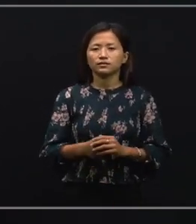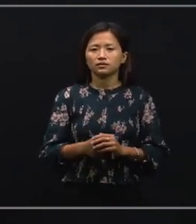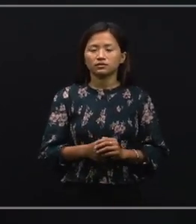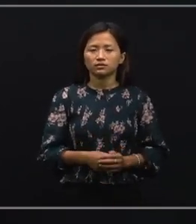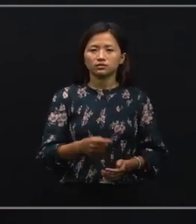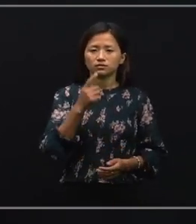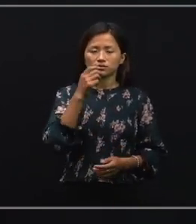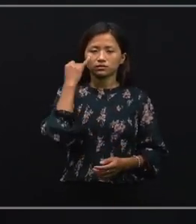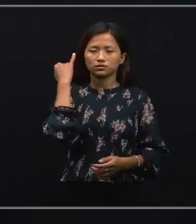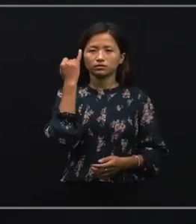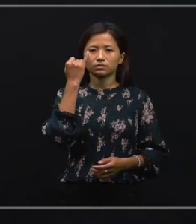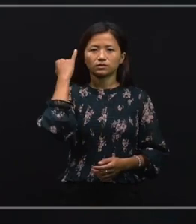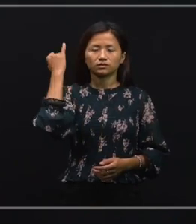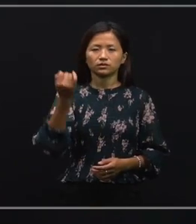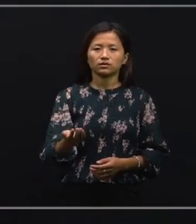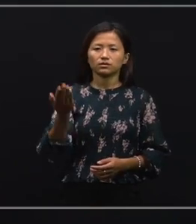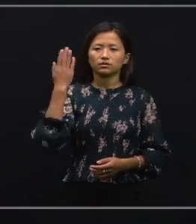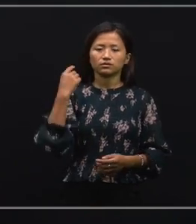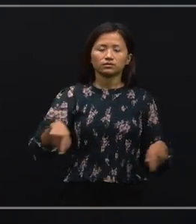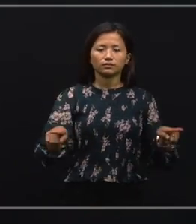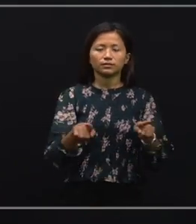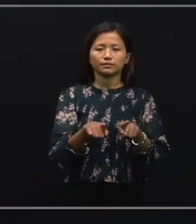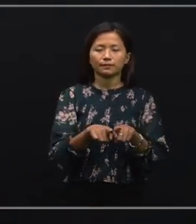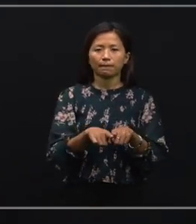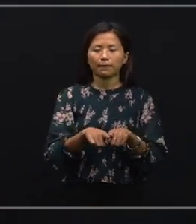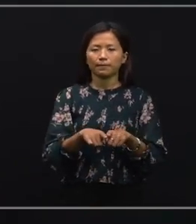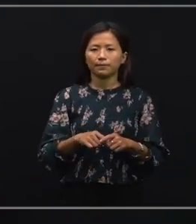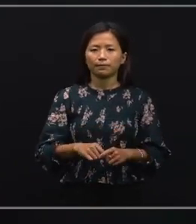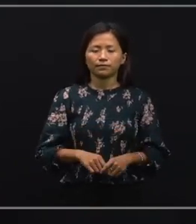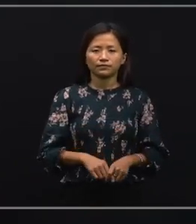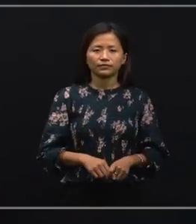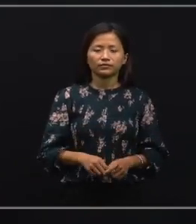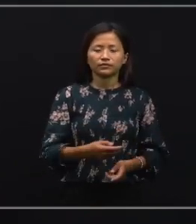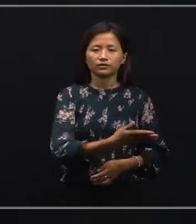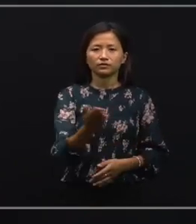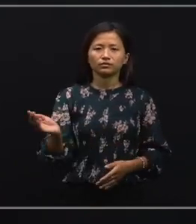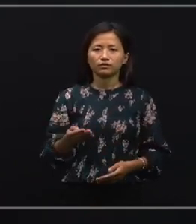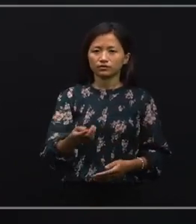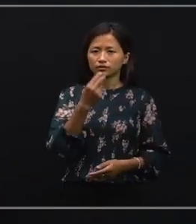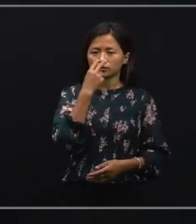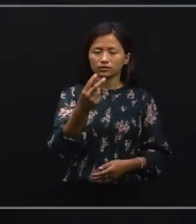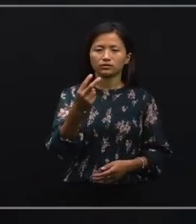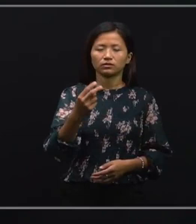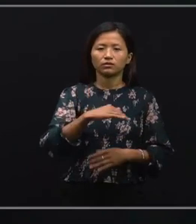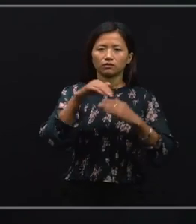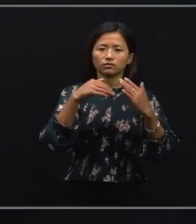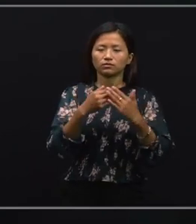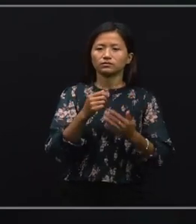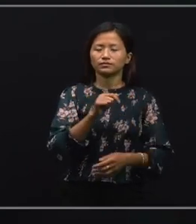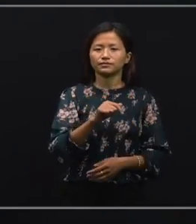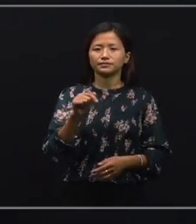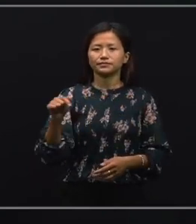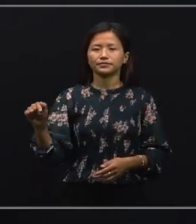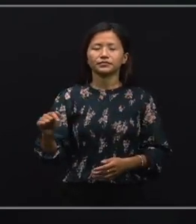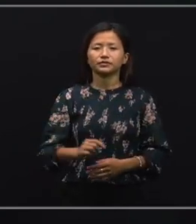bucket. And so you can imagine a boat as that of a plate. And they were facing all this, and the girl